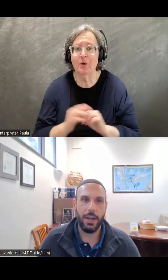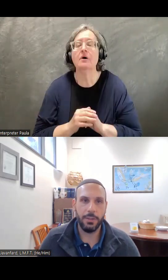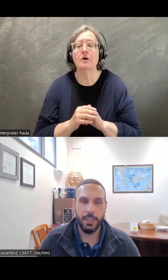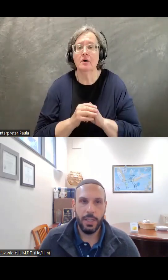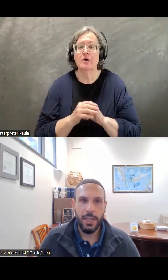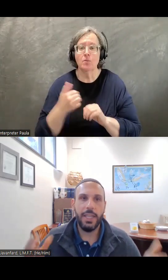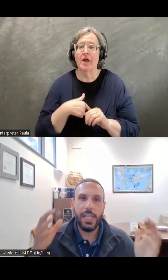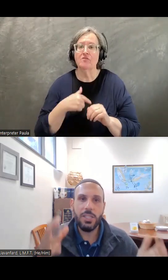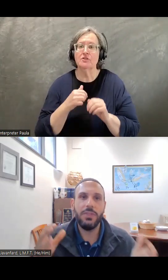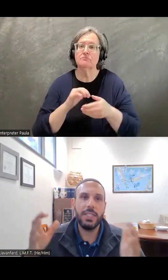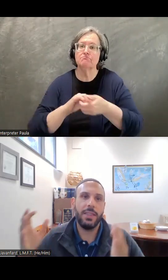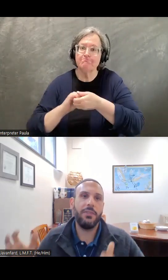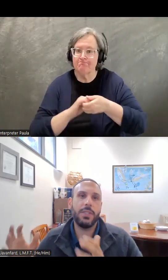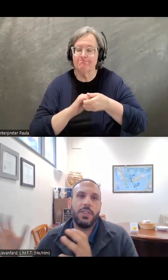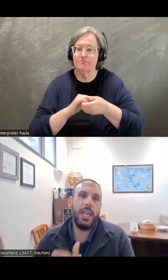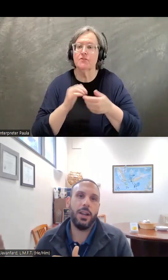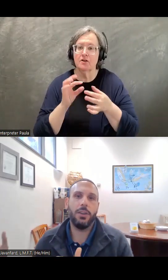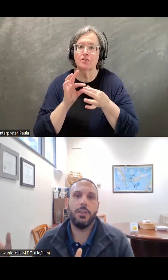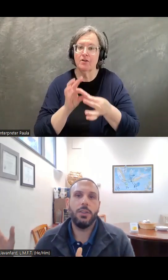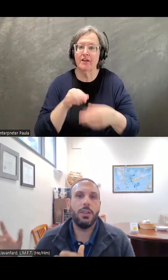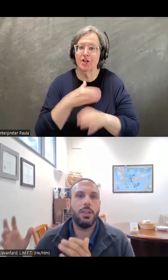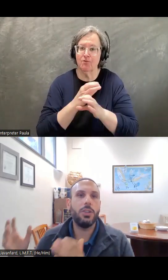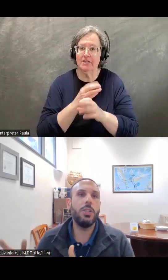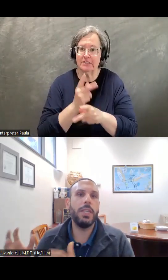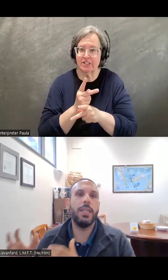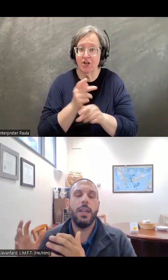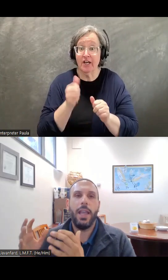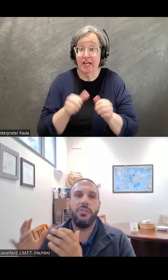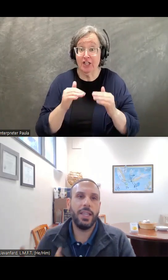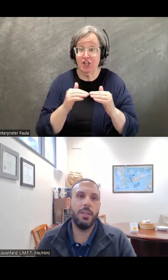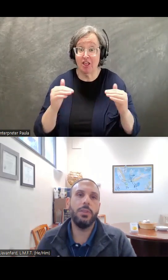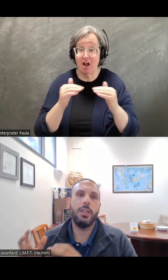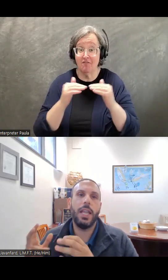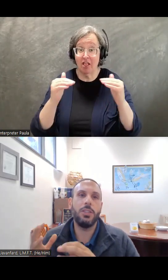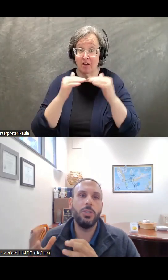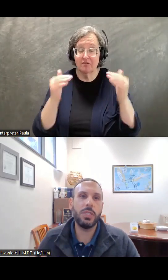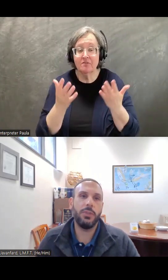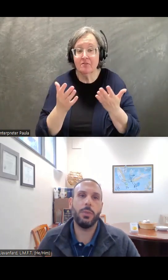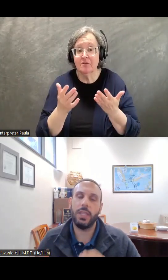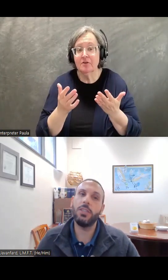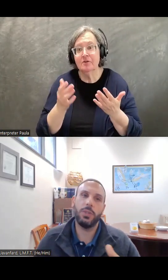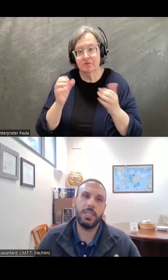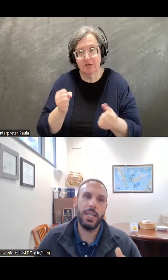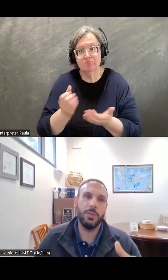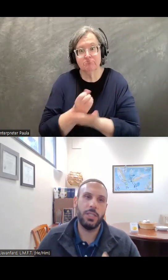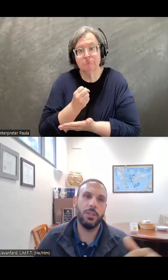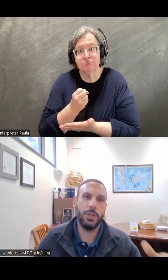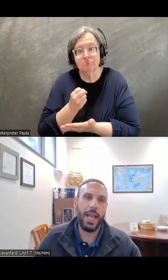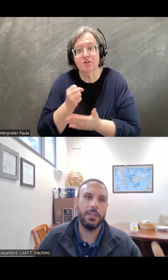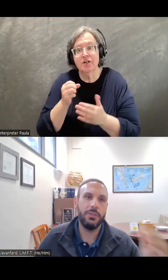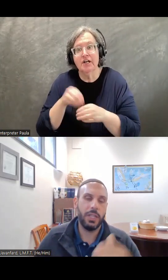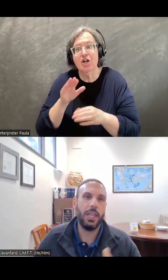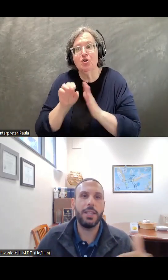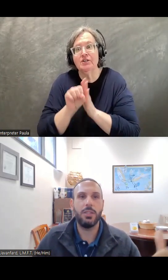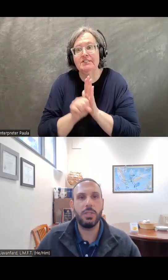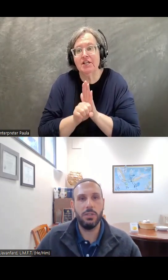crisis care. That each of these levels of care could be available and useful within your state, within your